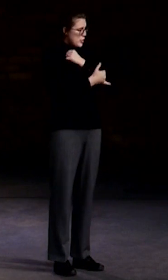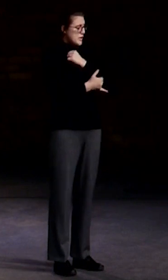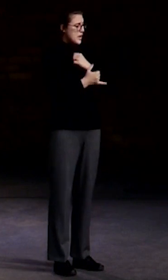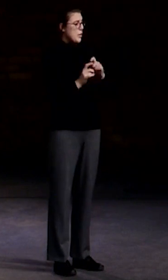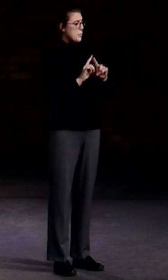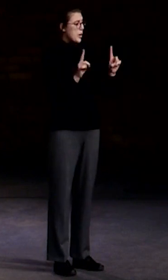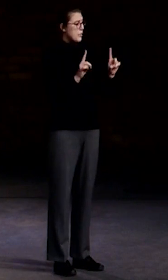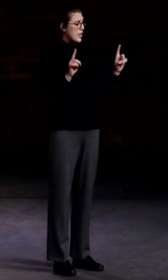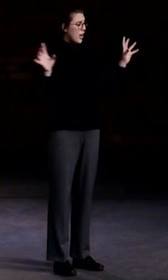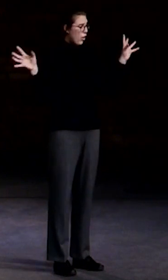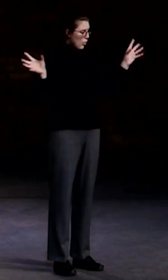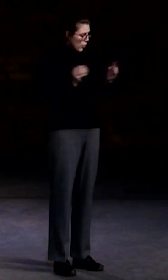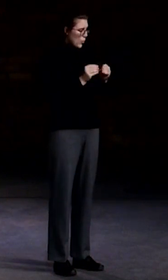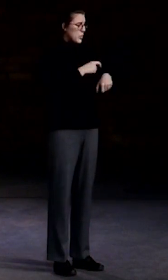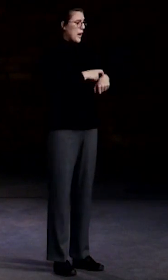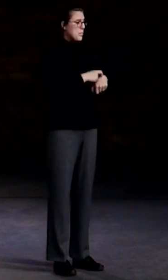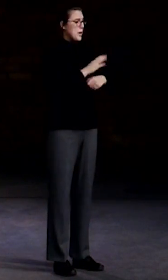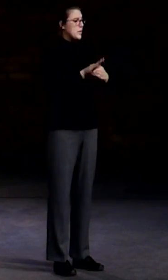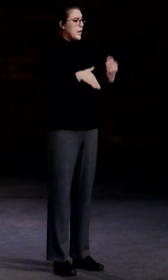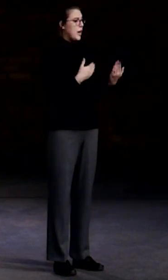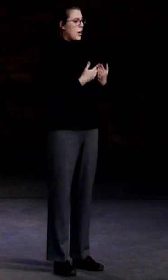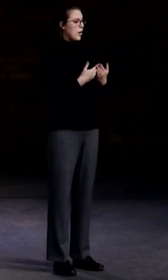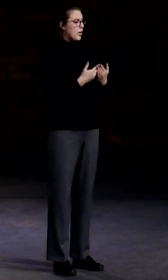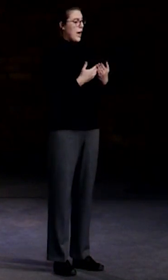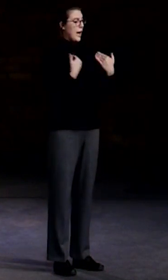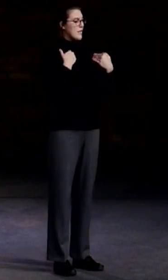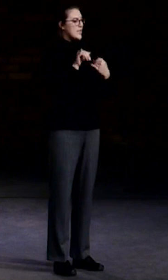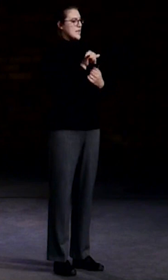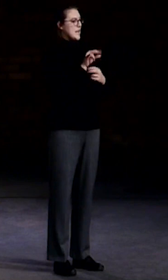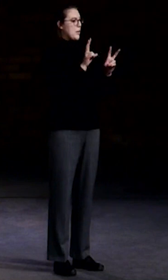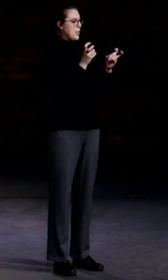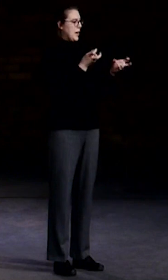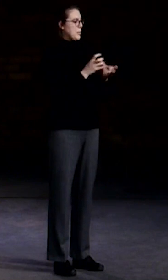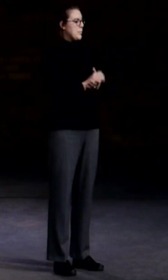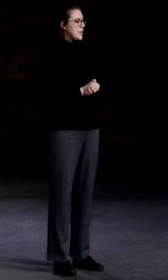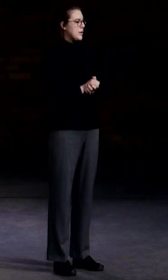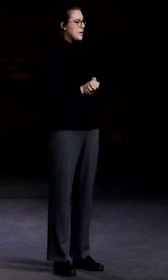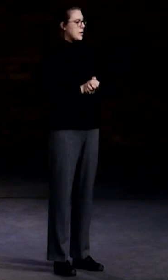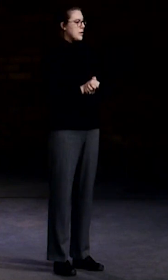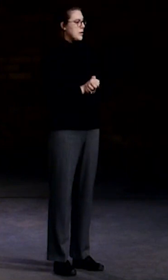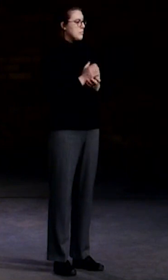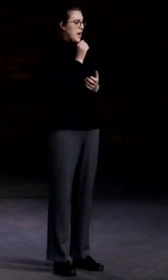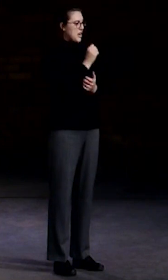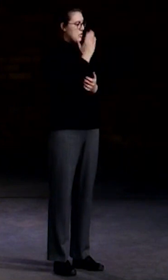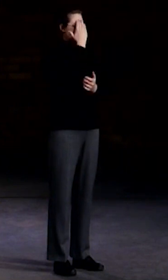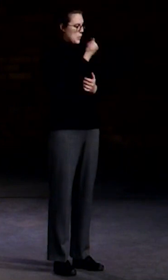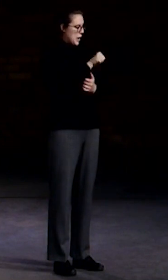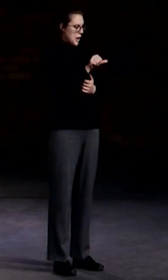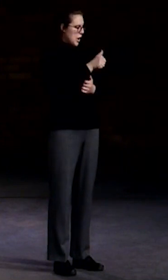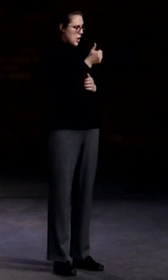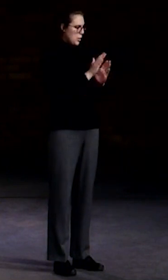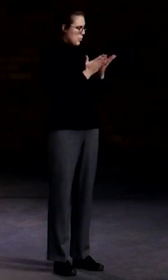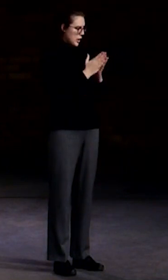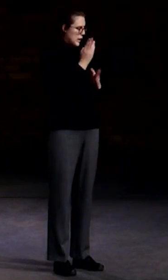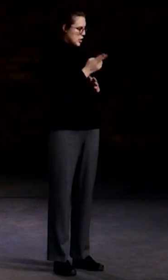over all that whole time, they all came down to the same theme. I don't know of any other book in history that